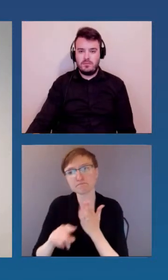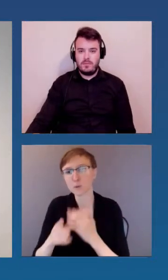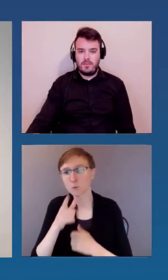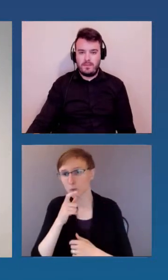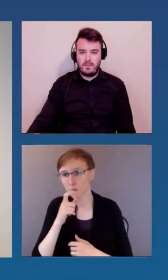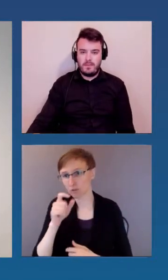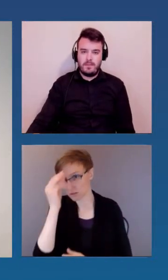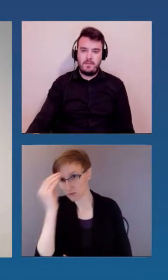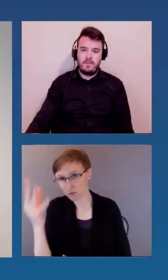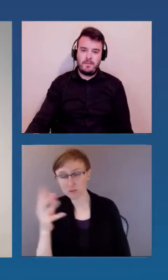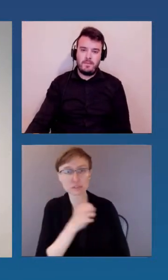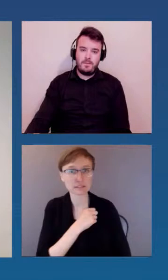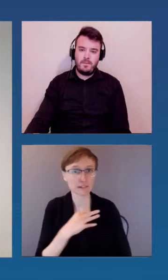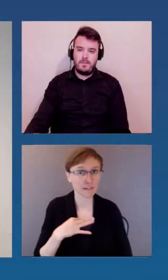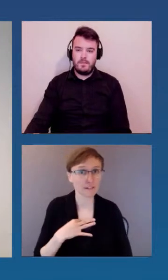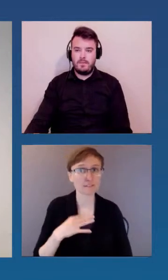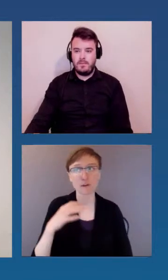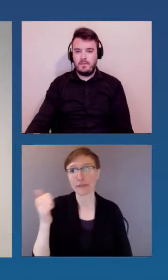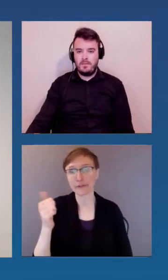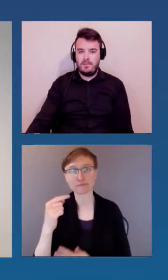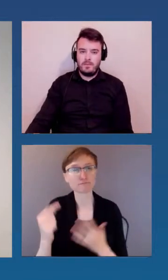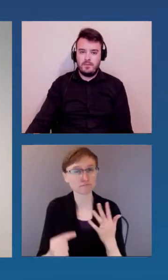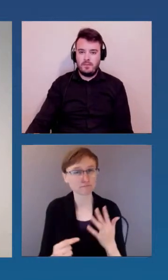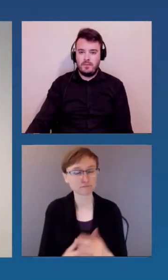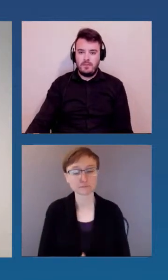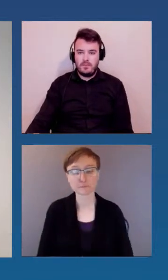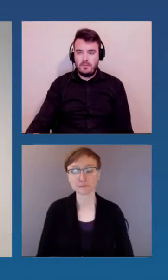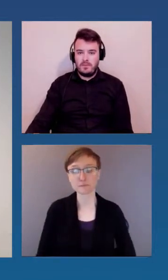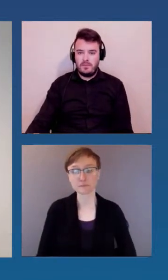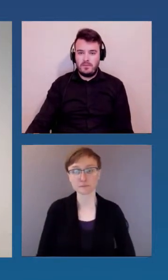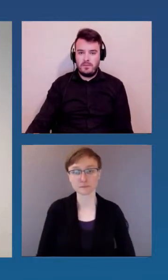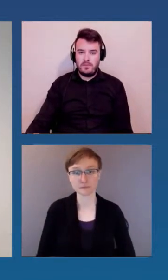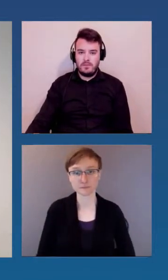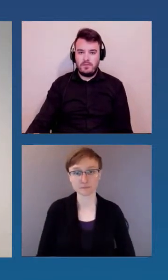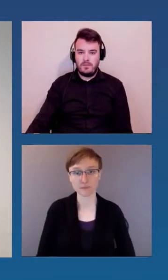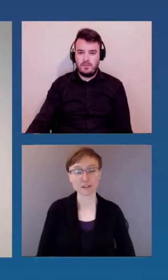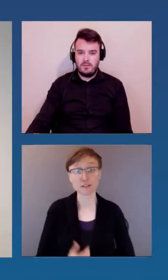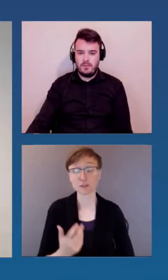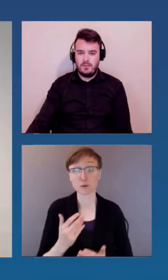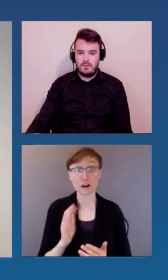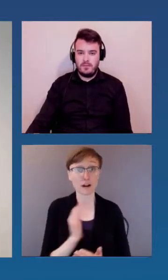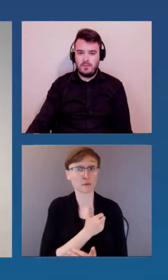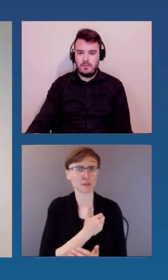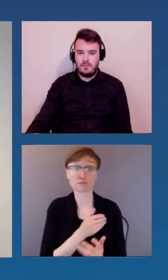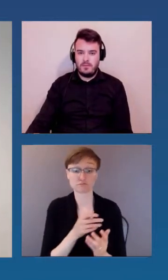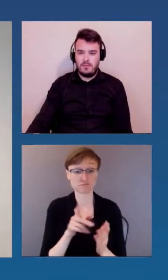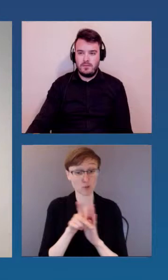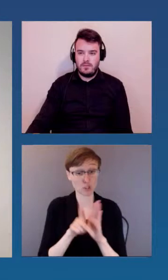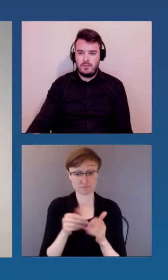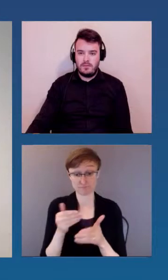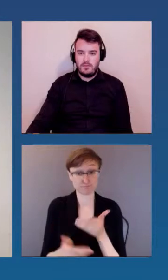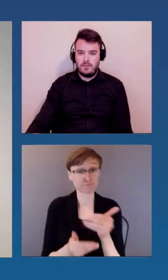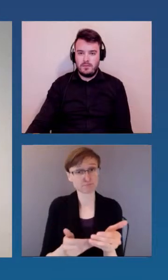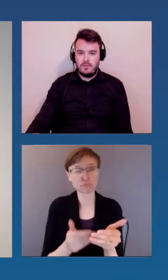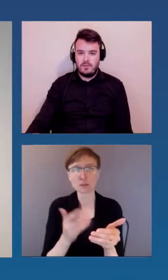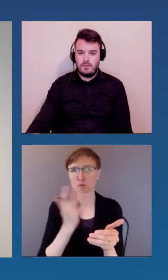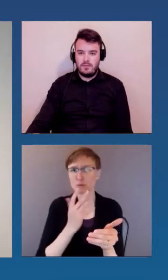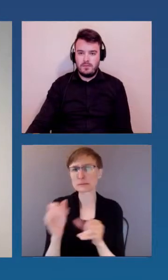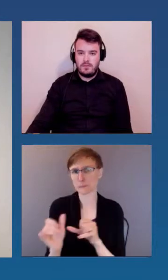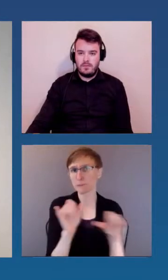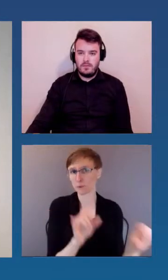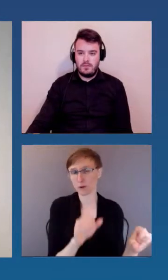any further transmission. So that may be communication within a floor if people share space,